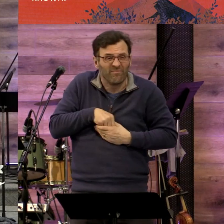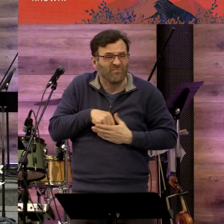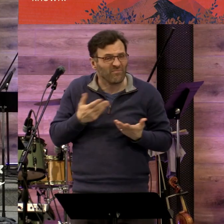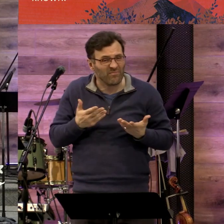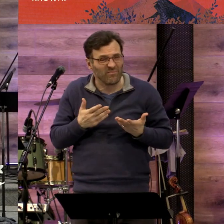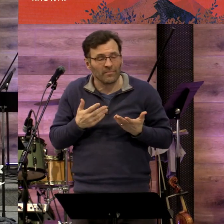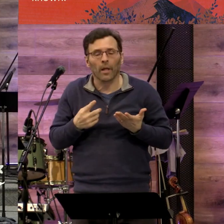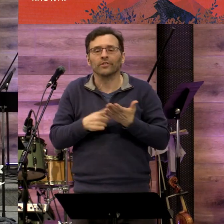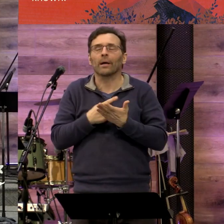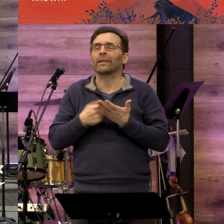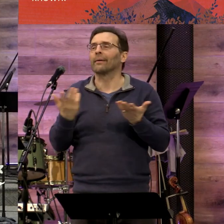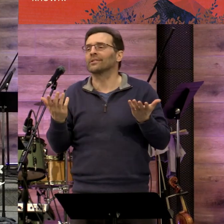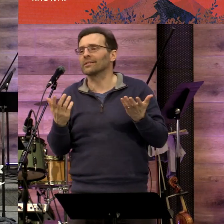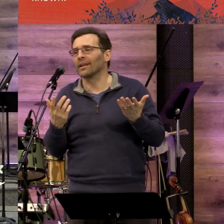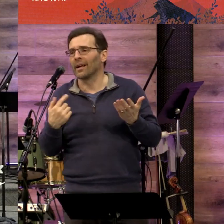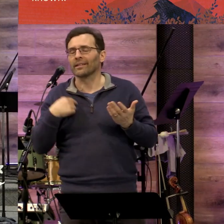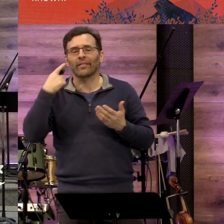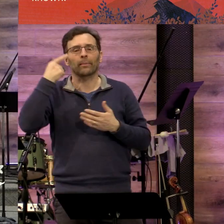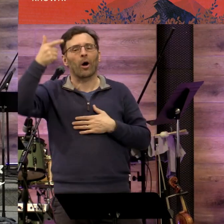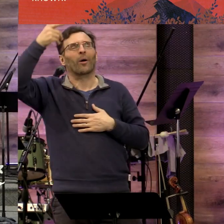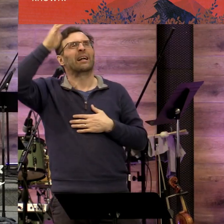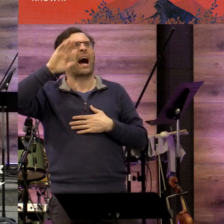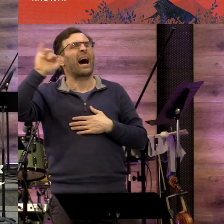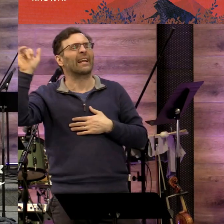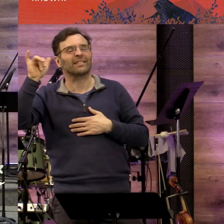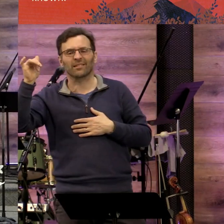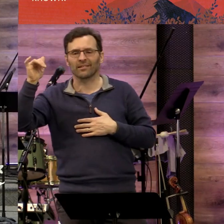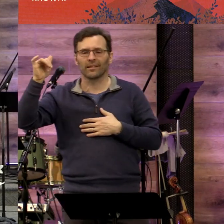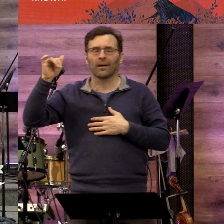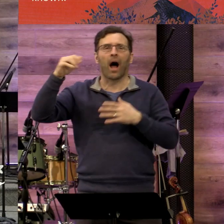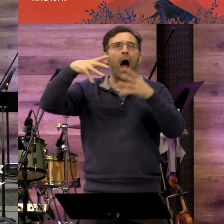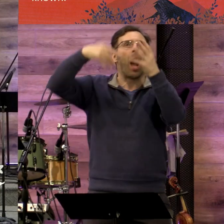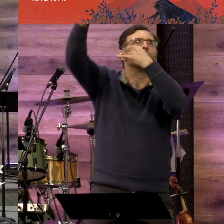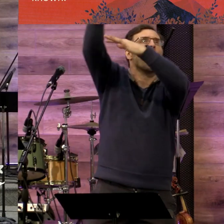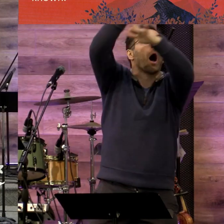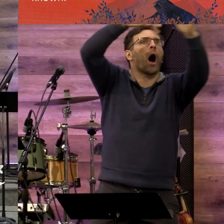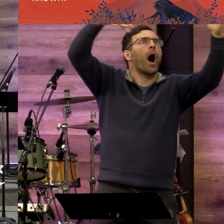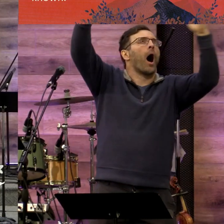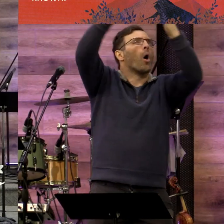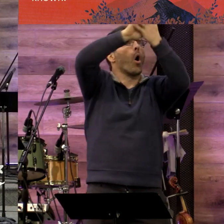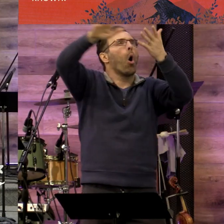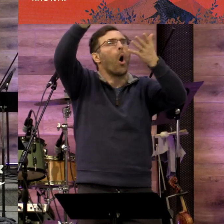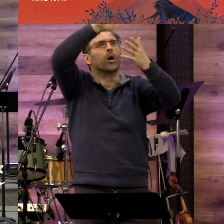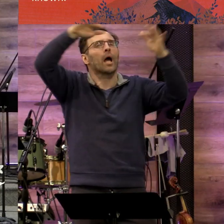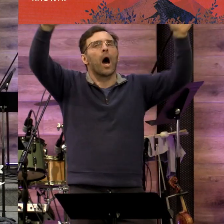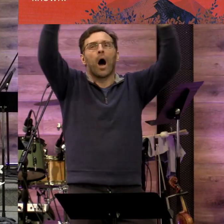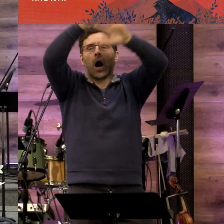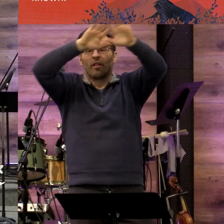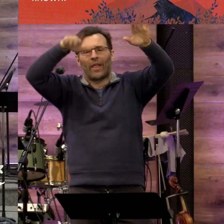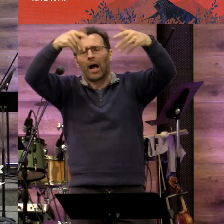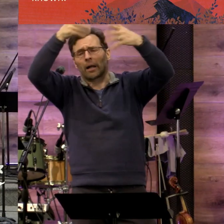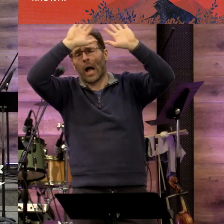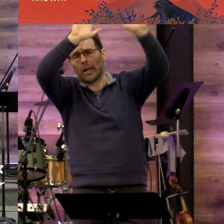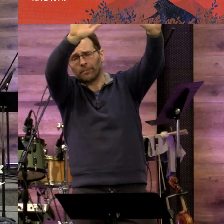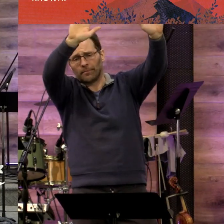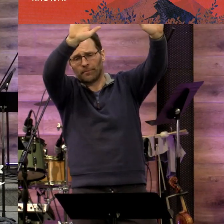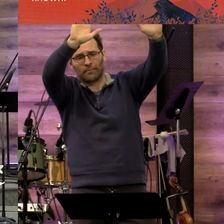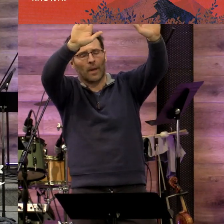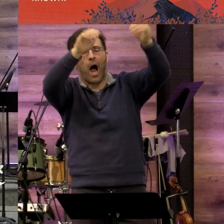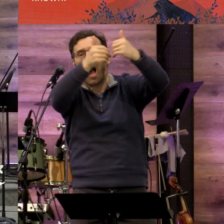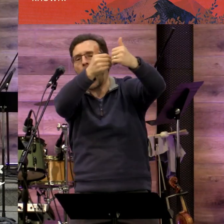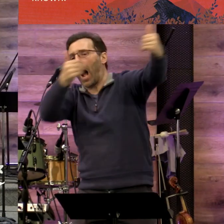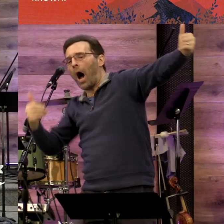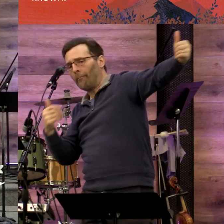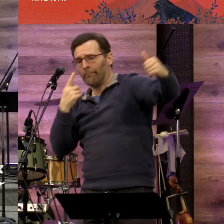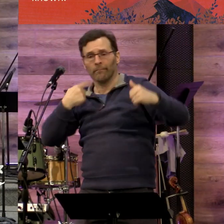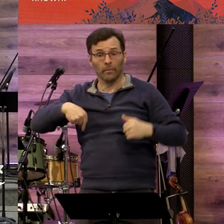Sometimes it's easy for us to think about God as just being transcendent and holy and the Creator. Totally other from